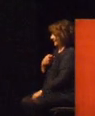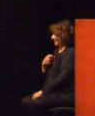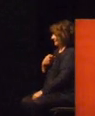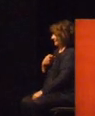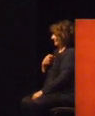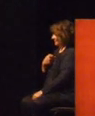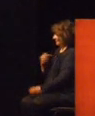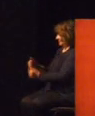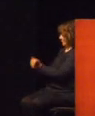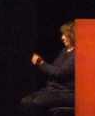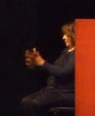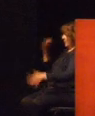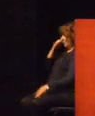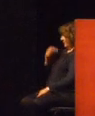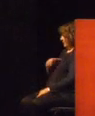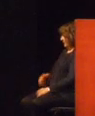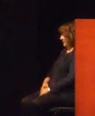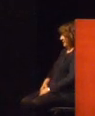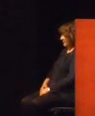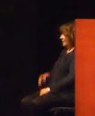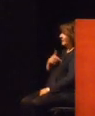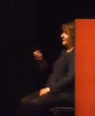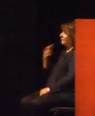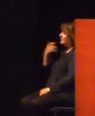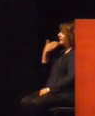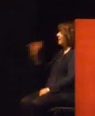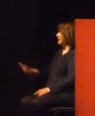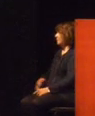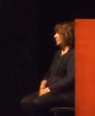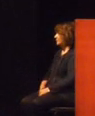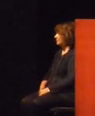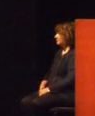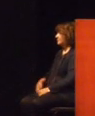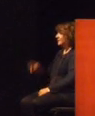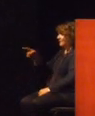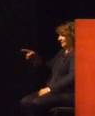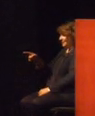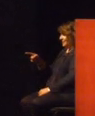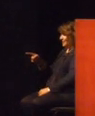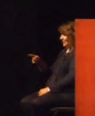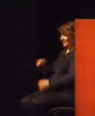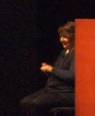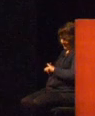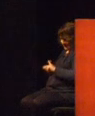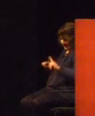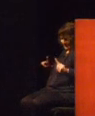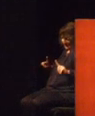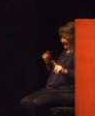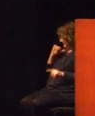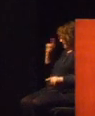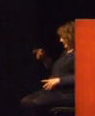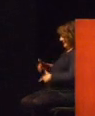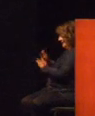Even without knowing me. And I want to say thank you. You made a tremendous difference, not only in the lives of